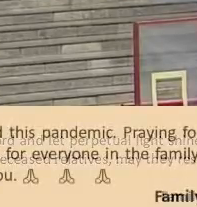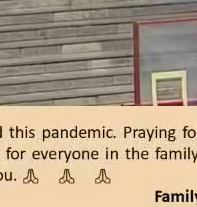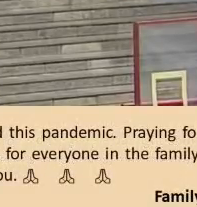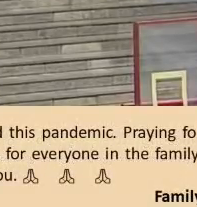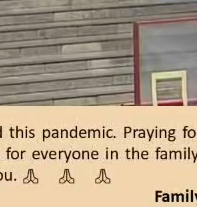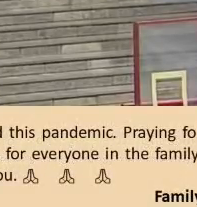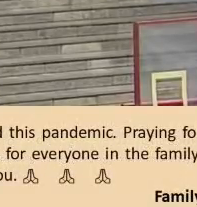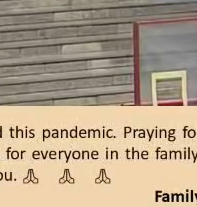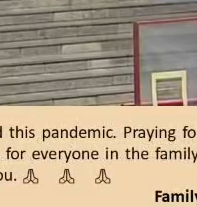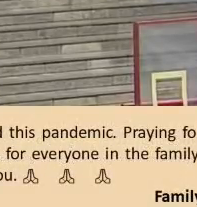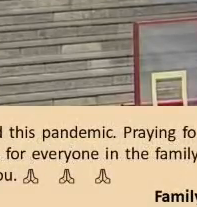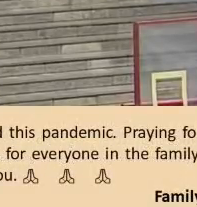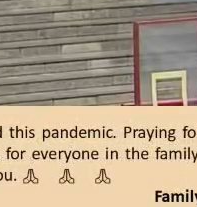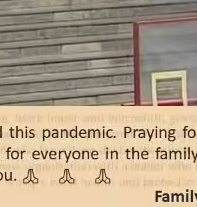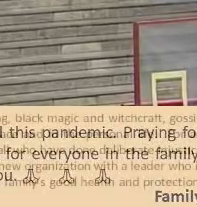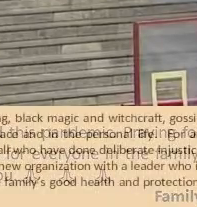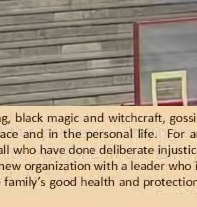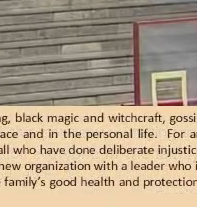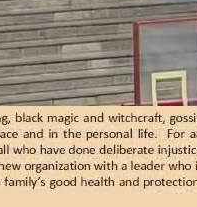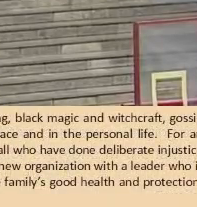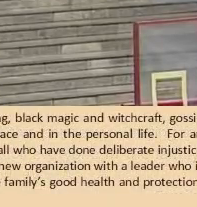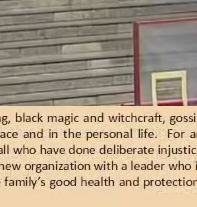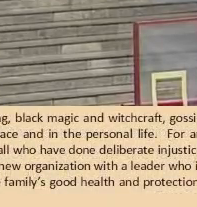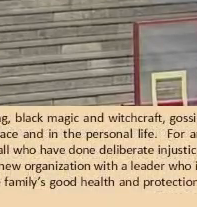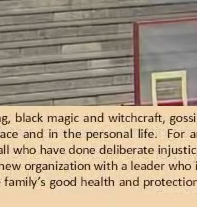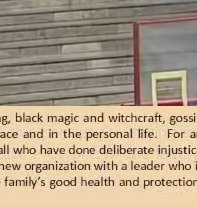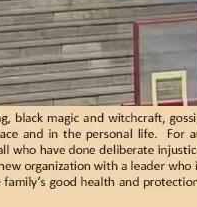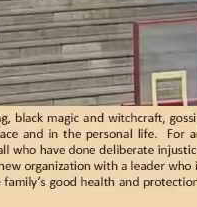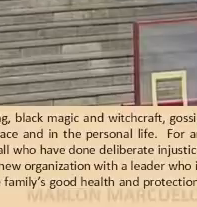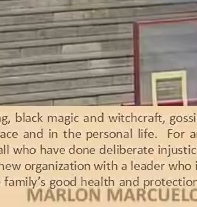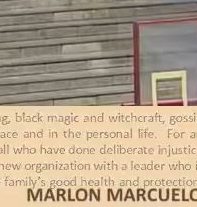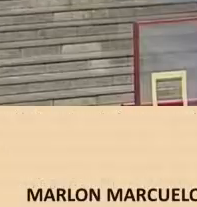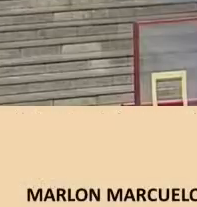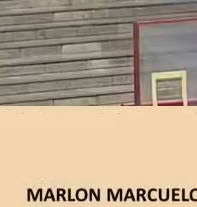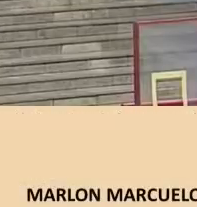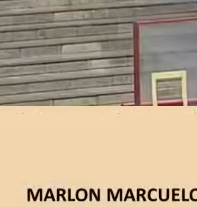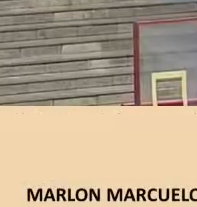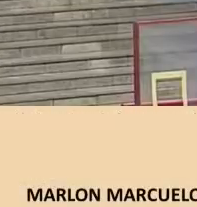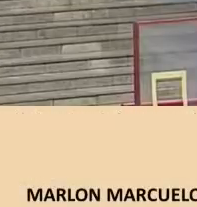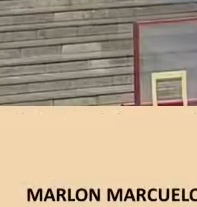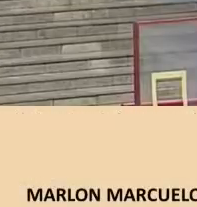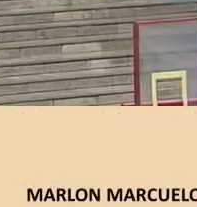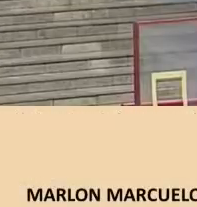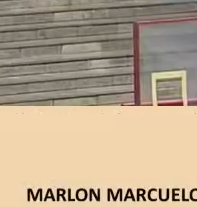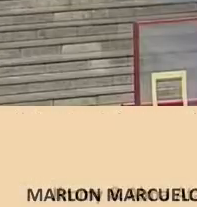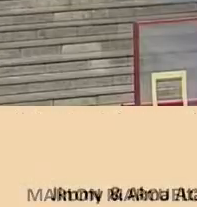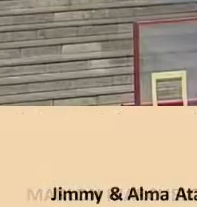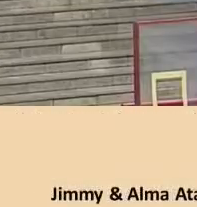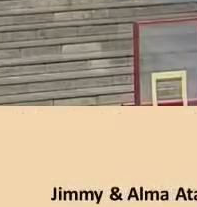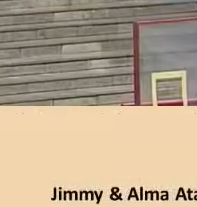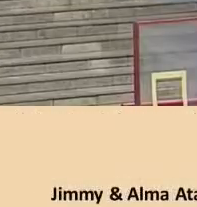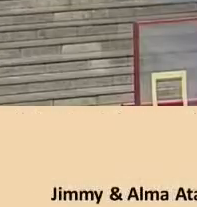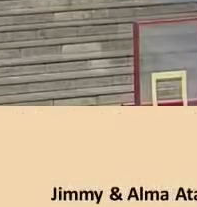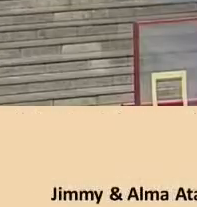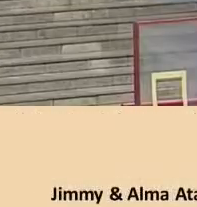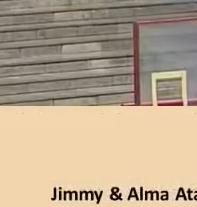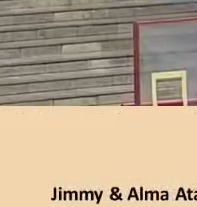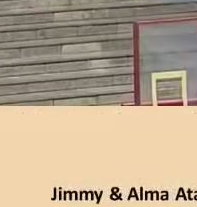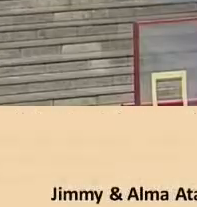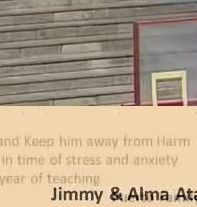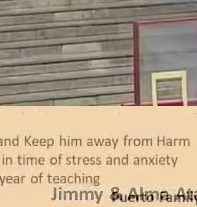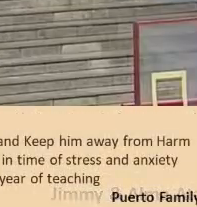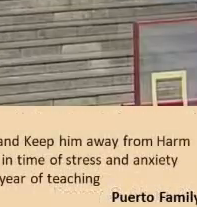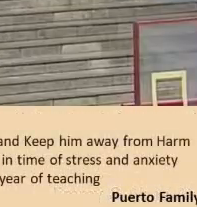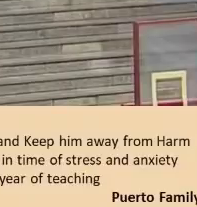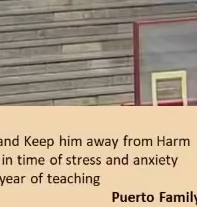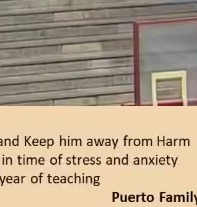workers that they may minister to the sick with competence and compassion. Grant them health in mind and body,